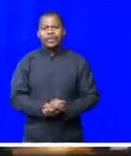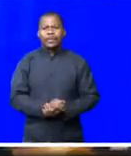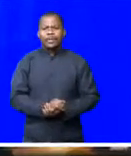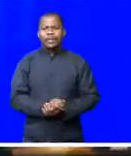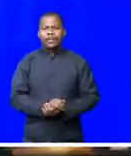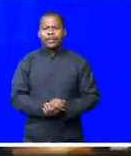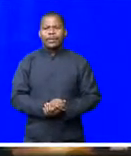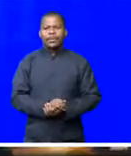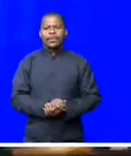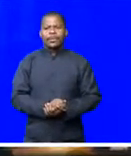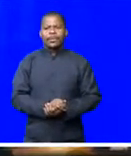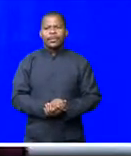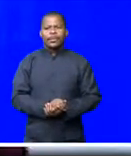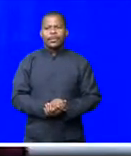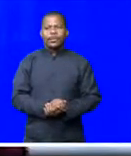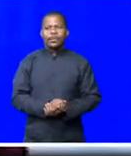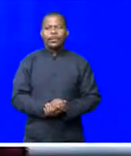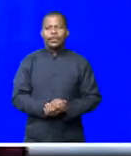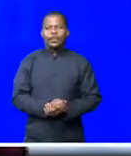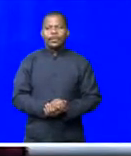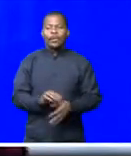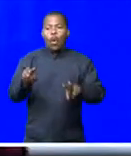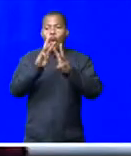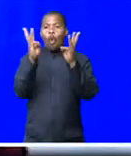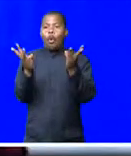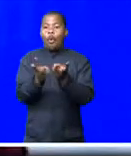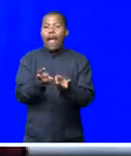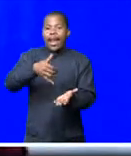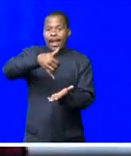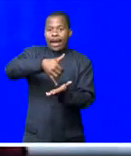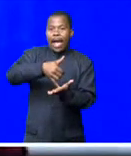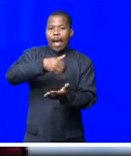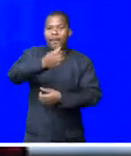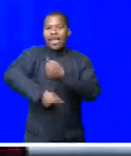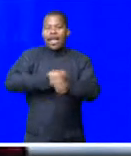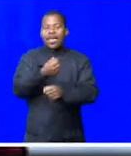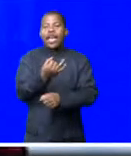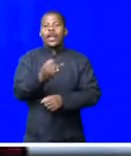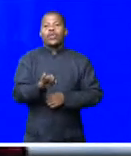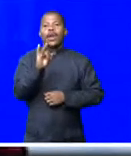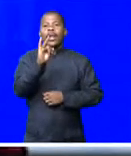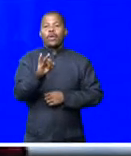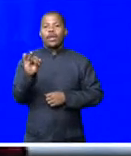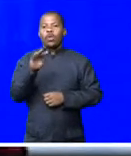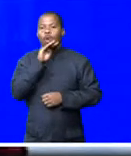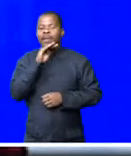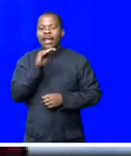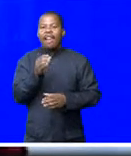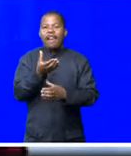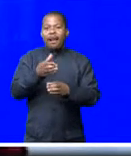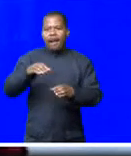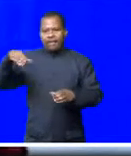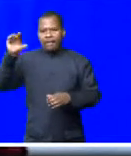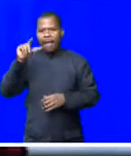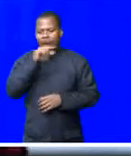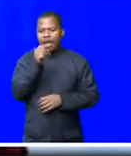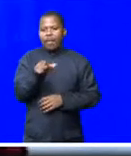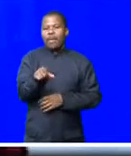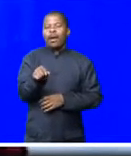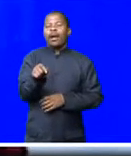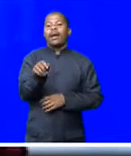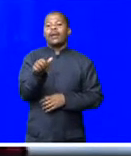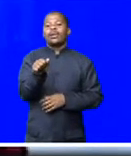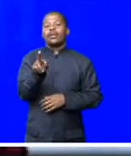namathathu kuphela. Inzebe emhlabeni eminyaka 2022 letawudlala leveni laseKhathaya kulomnyaka lasetulu ehlukile kuletinye